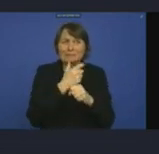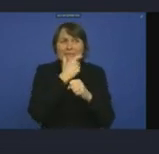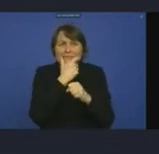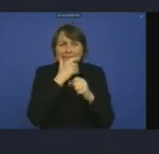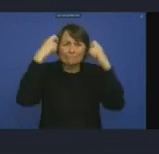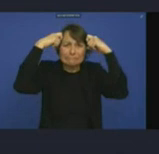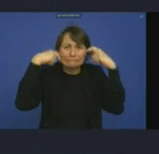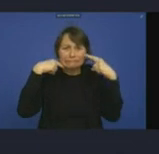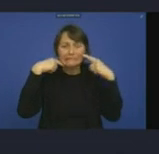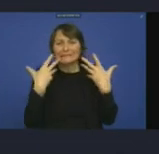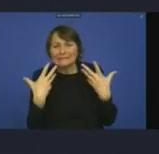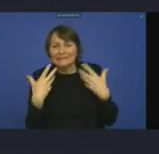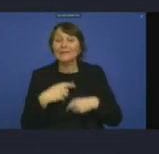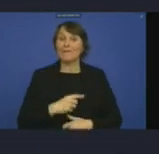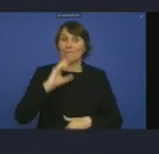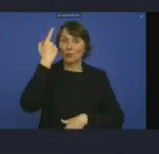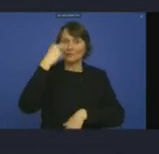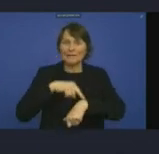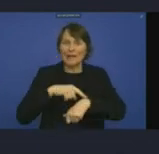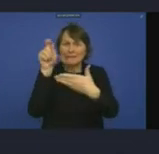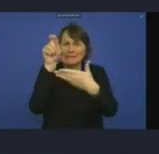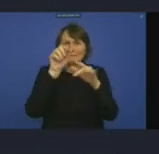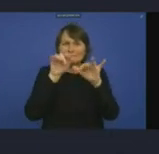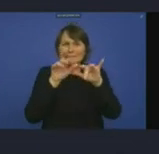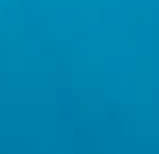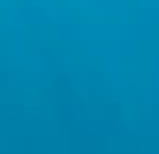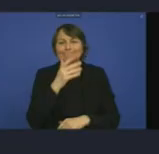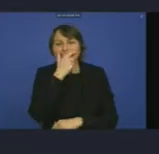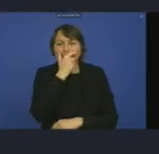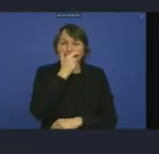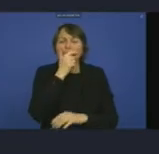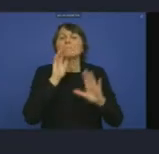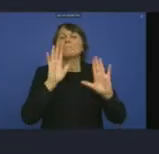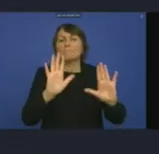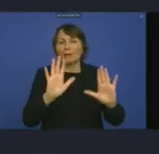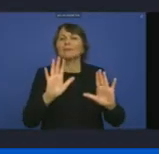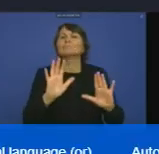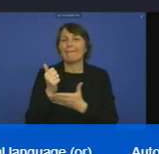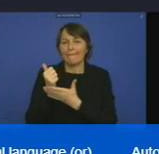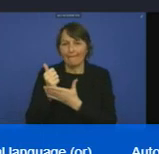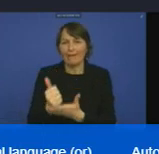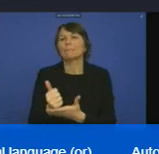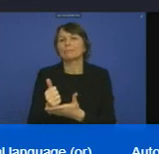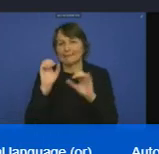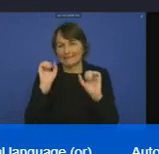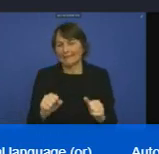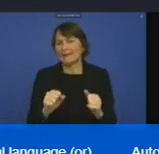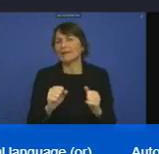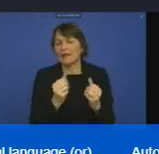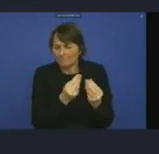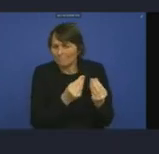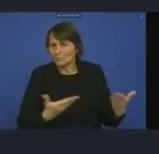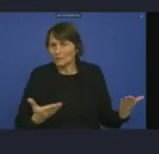first-time applicants. But there is a lot of material available to help you through. So my last advice